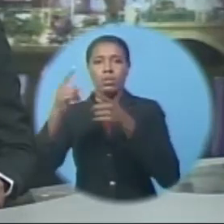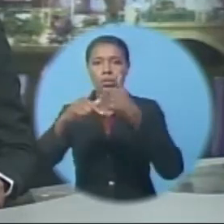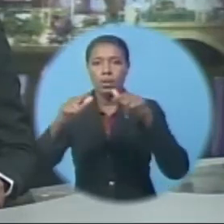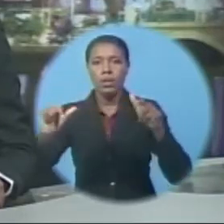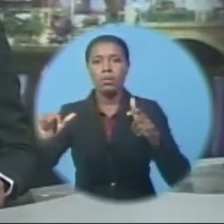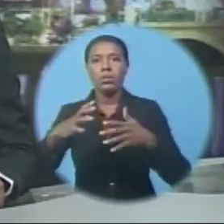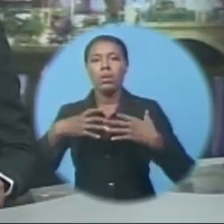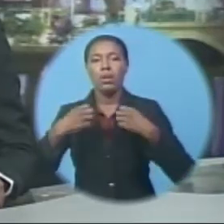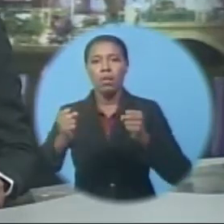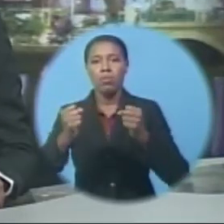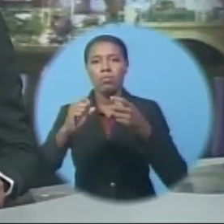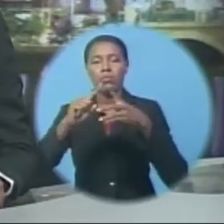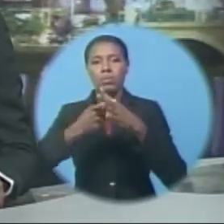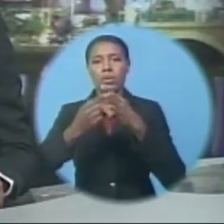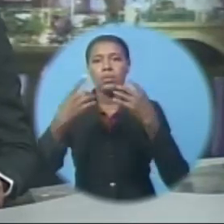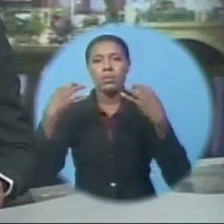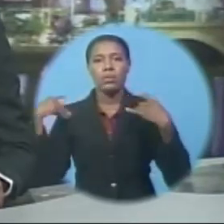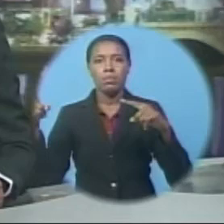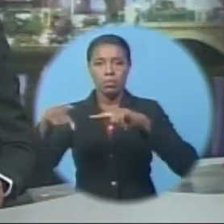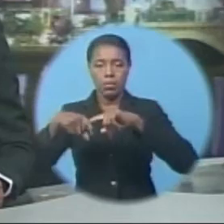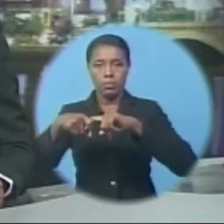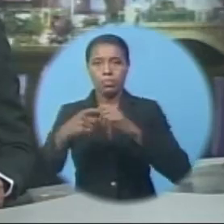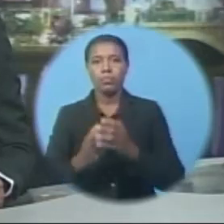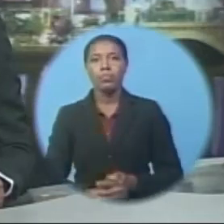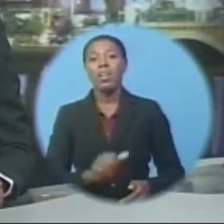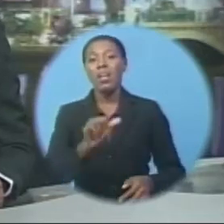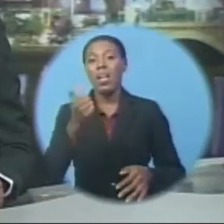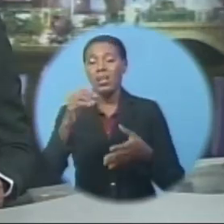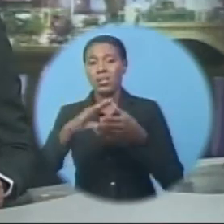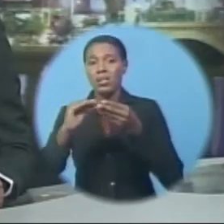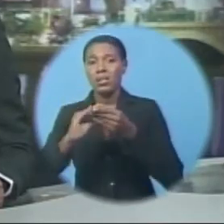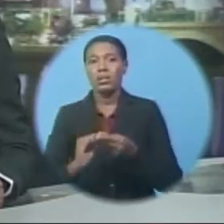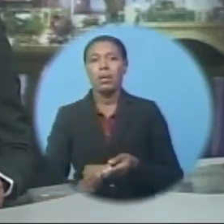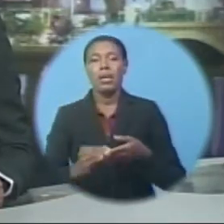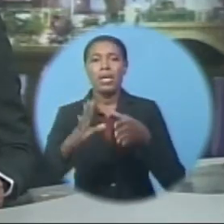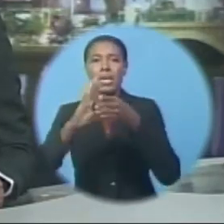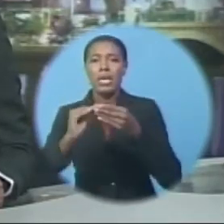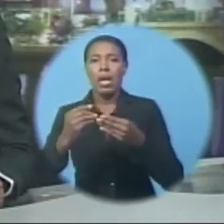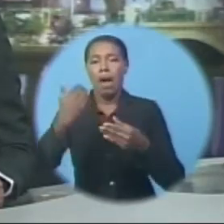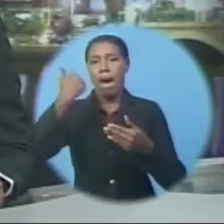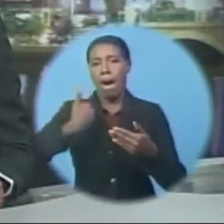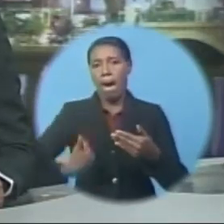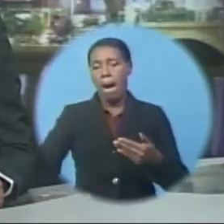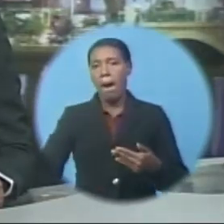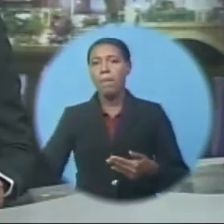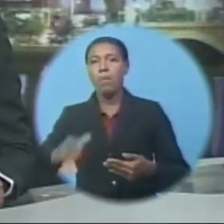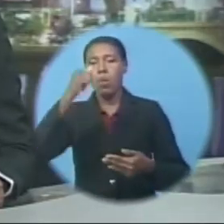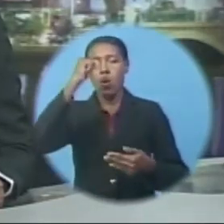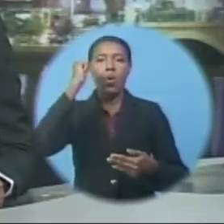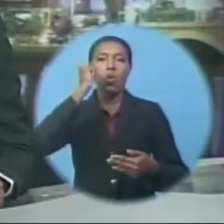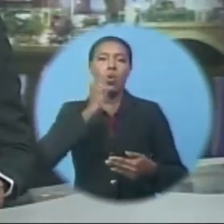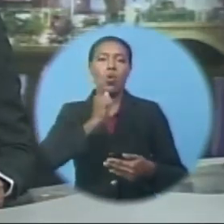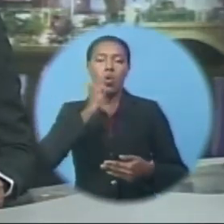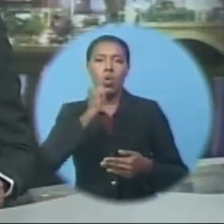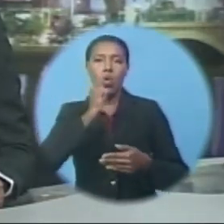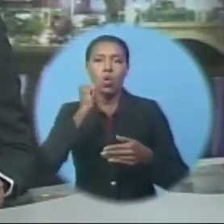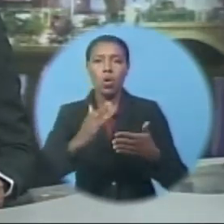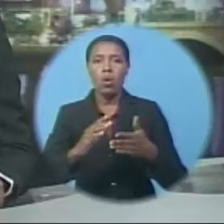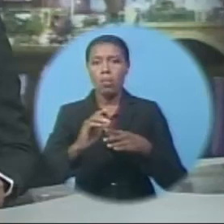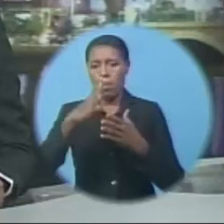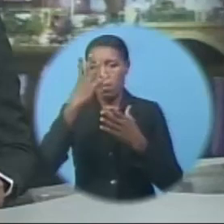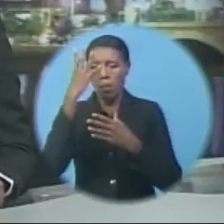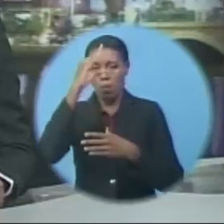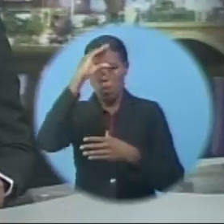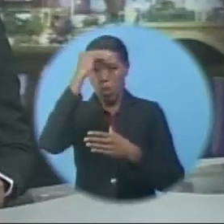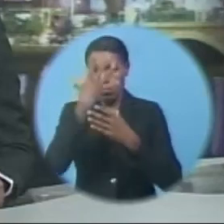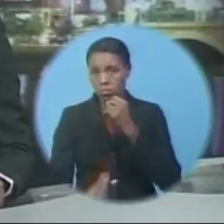introductory Spanish. In other news, while it's known as the I'm a Girl movement, the boys were not left out when the grouping held its second